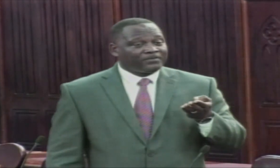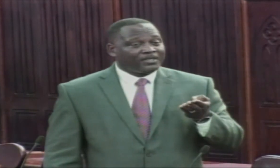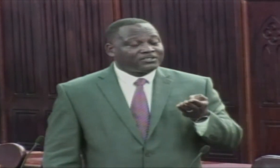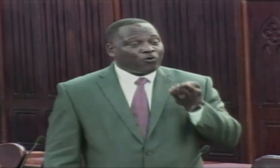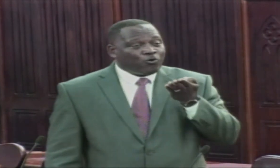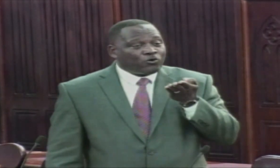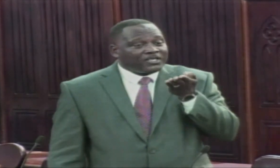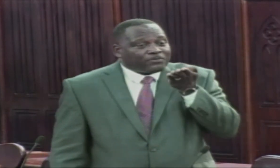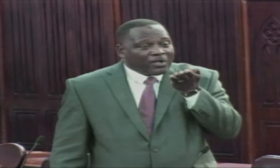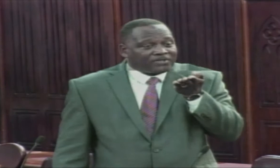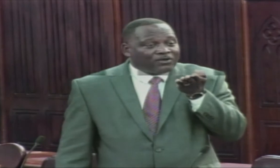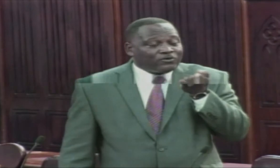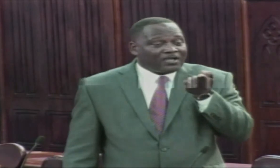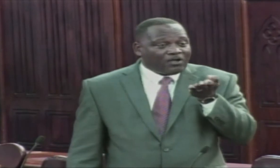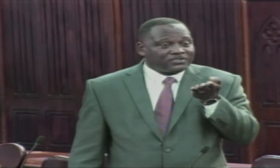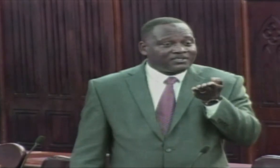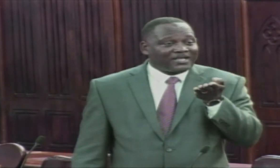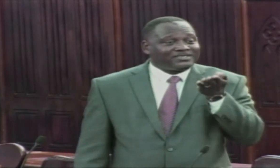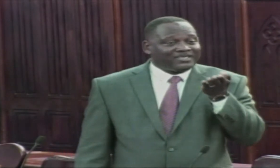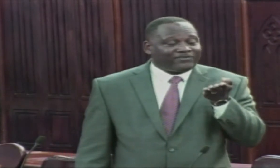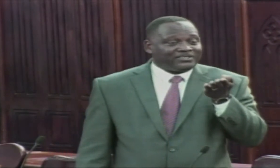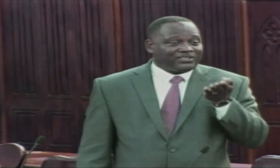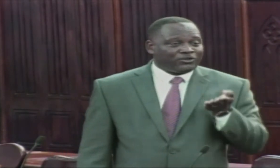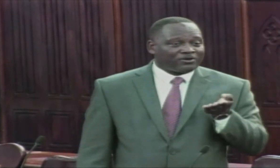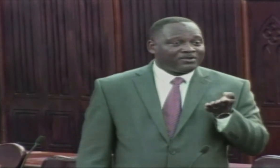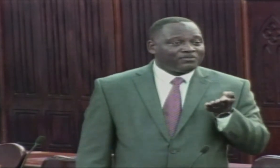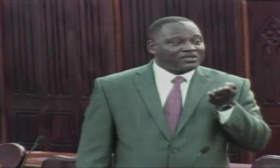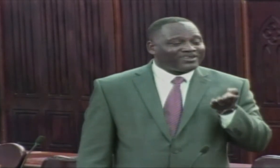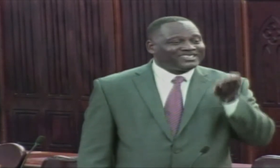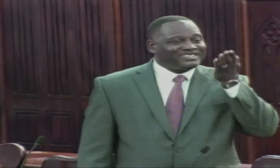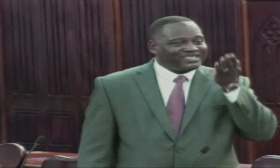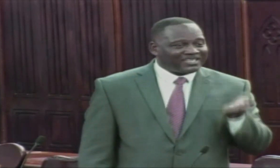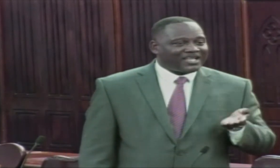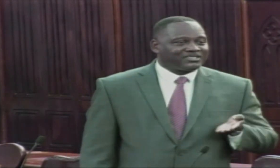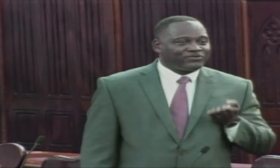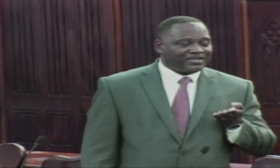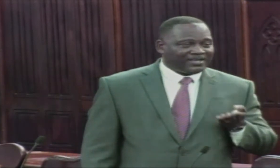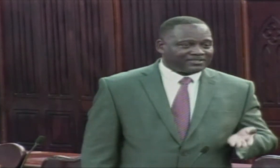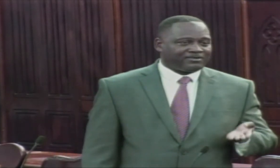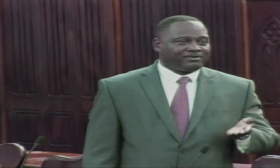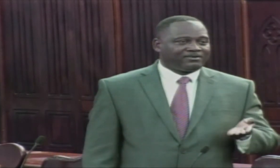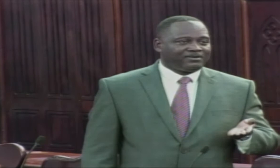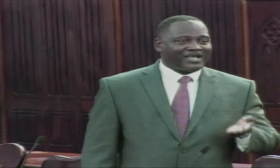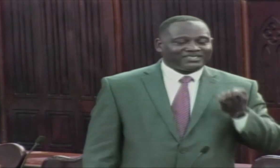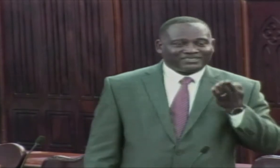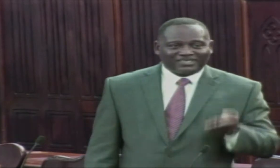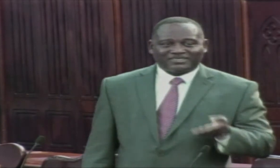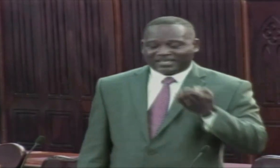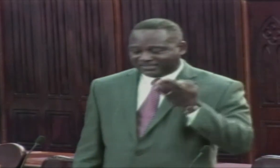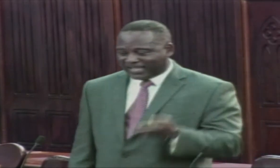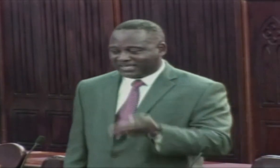able to own a property or own a house that is safe and secure, because the state as the regulator